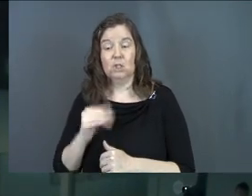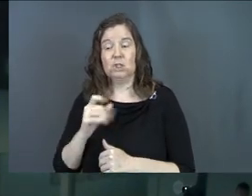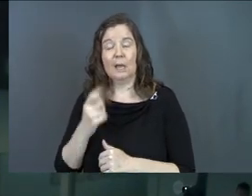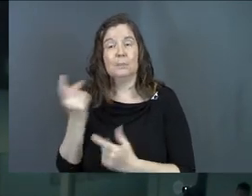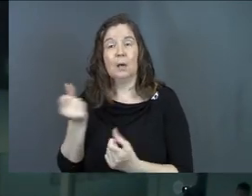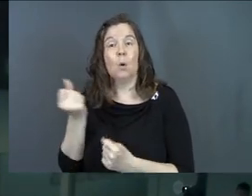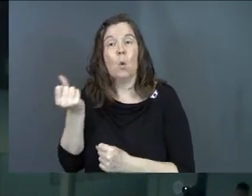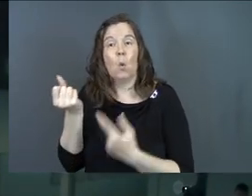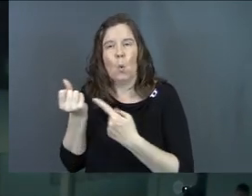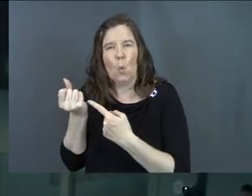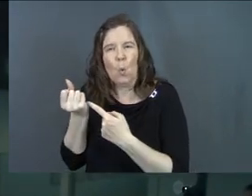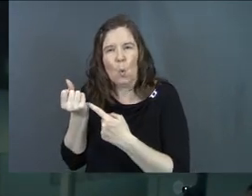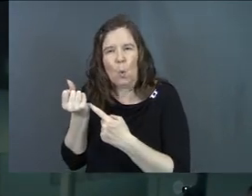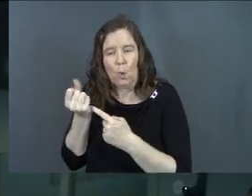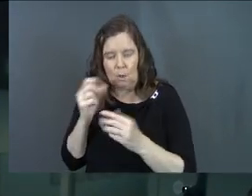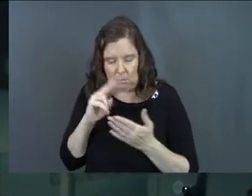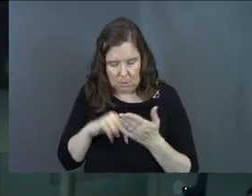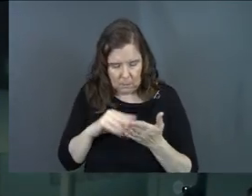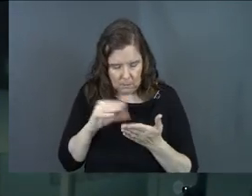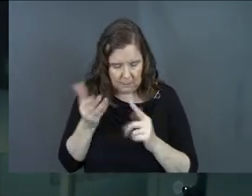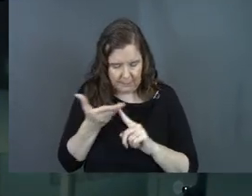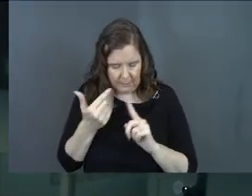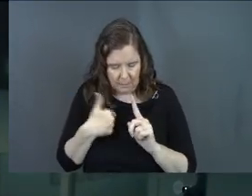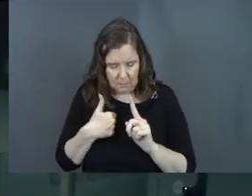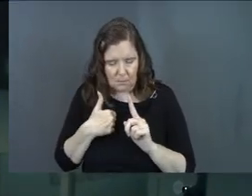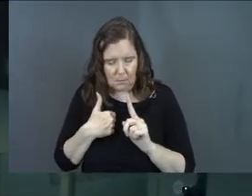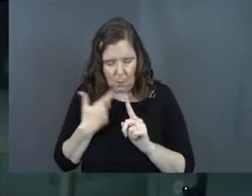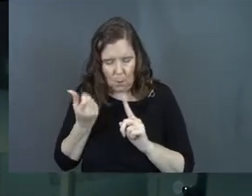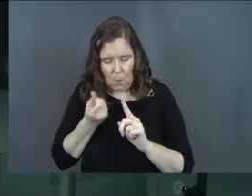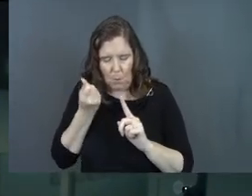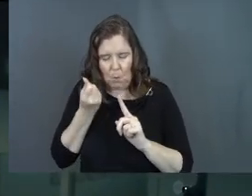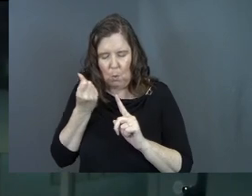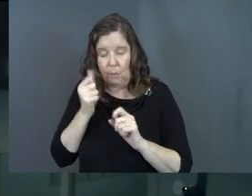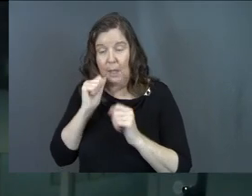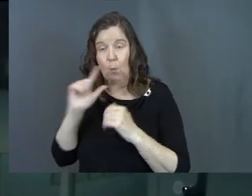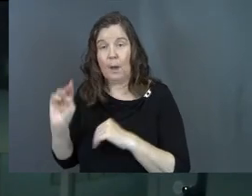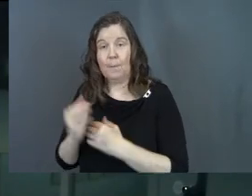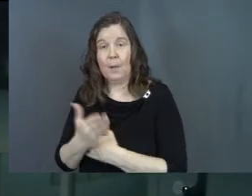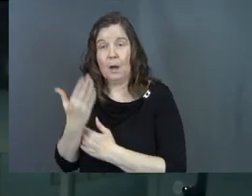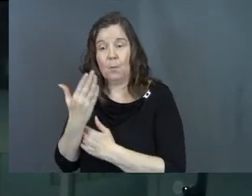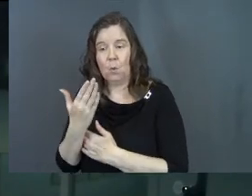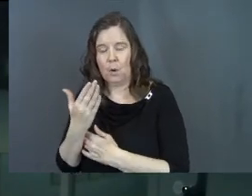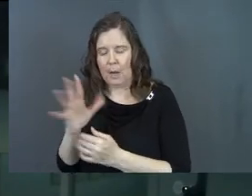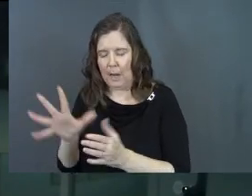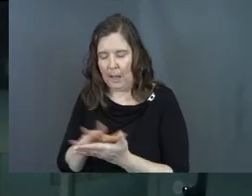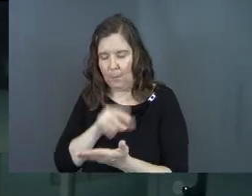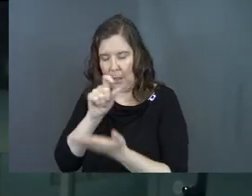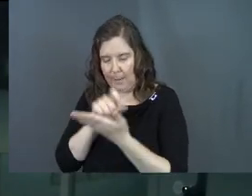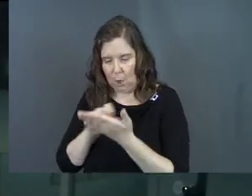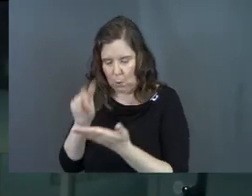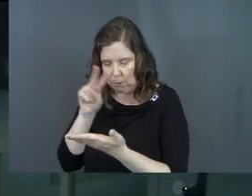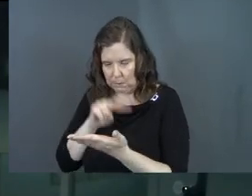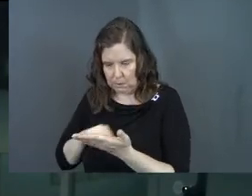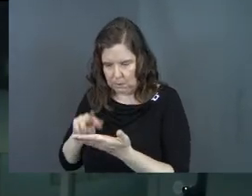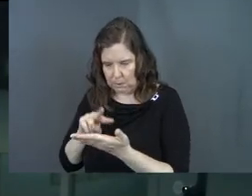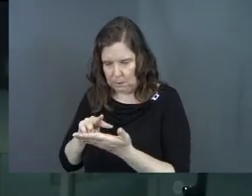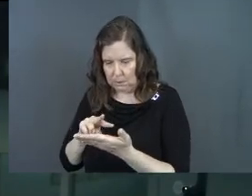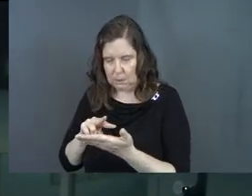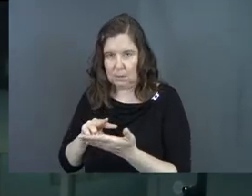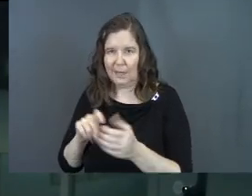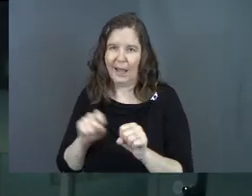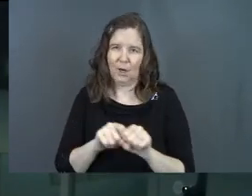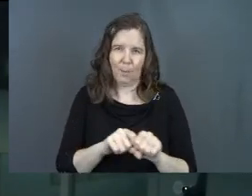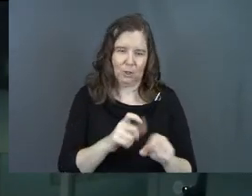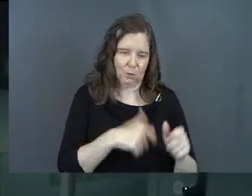James says, do what it says. Okay. So what do I do now? Then I wake up on Monday morning and I pull out my notes again and I know my shoes